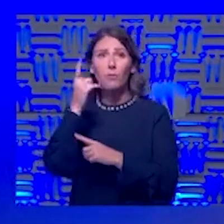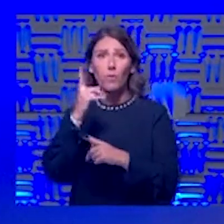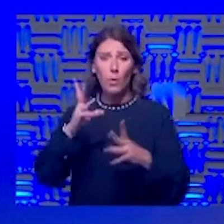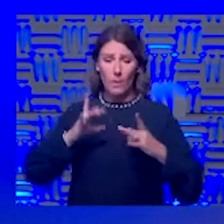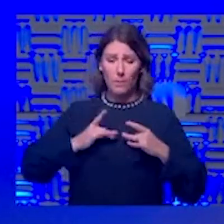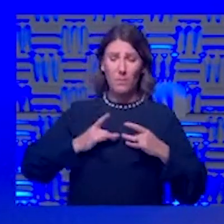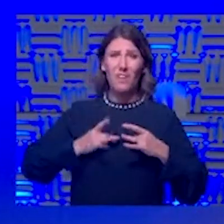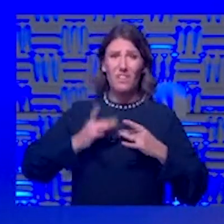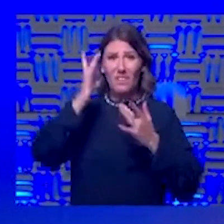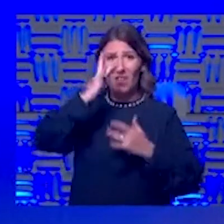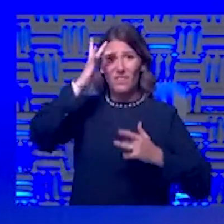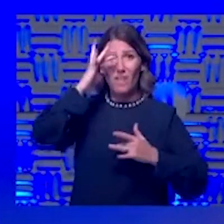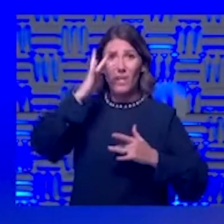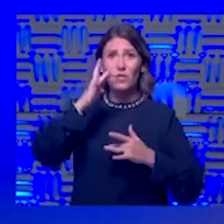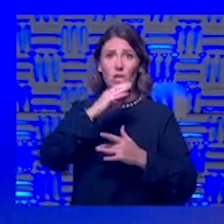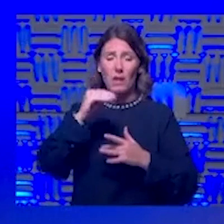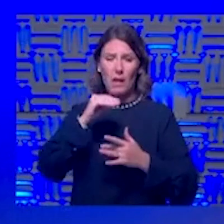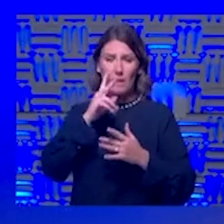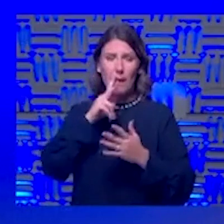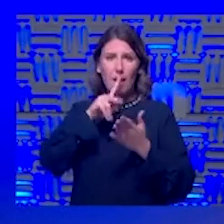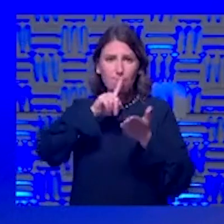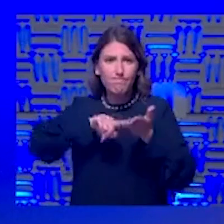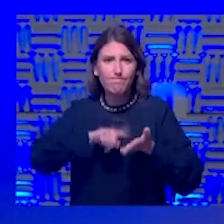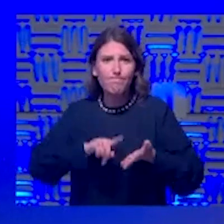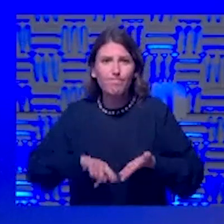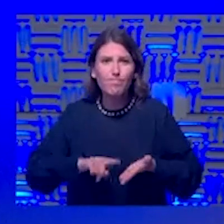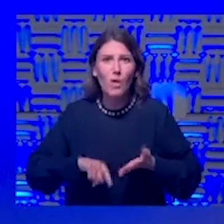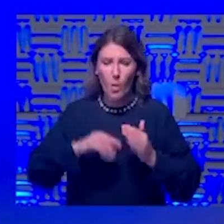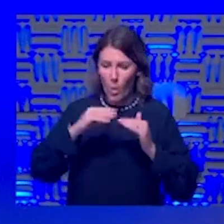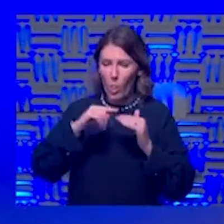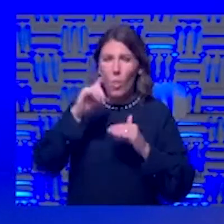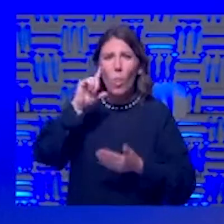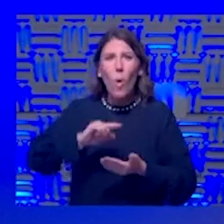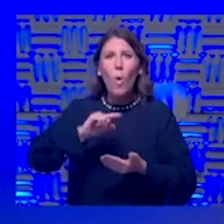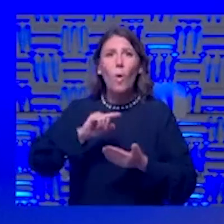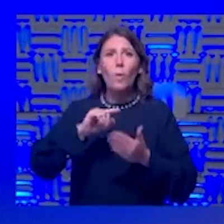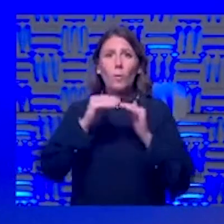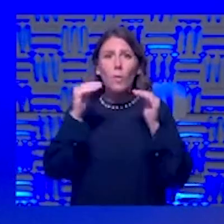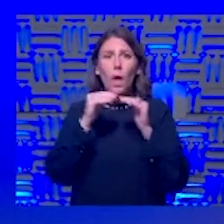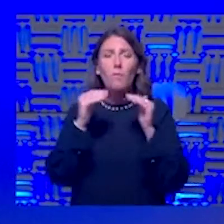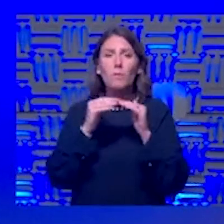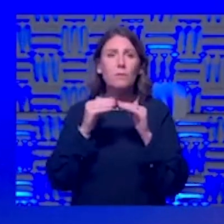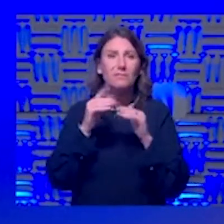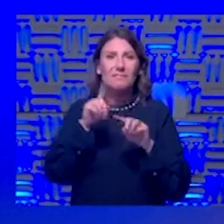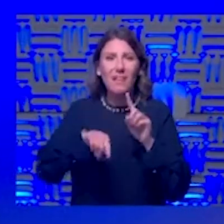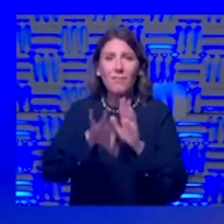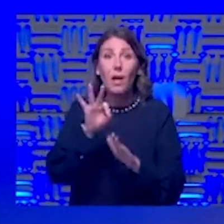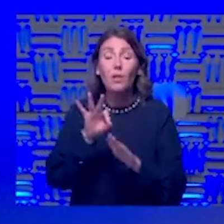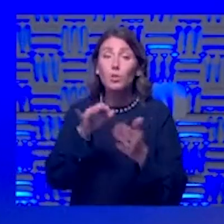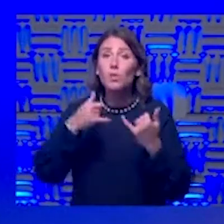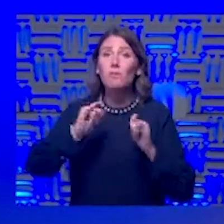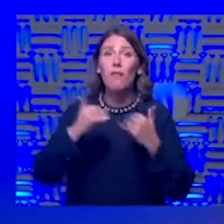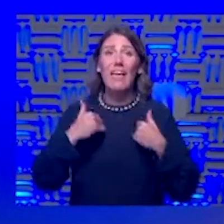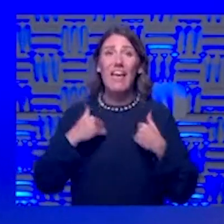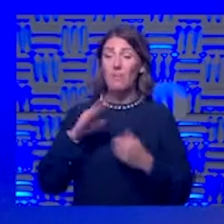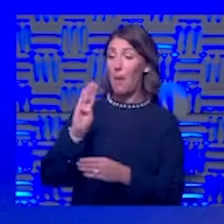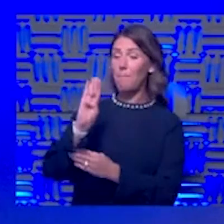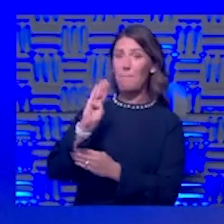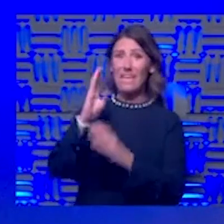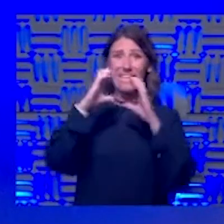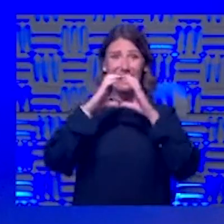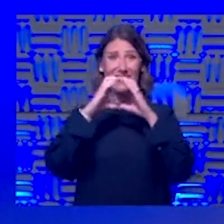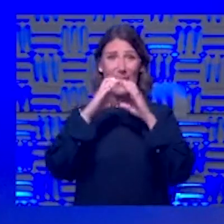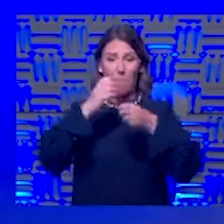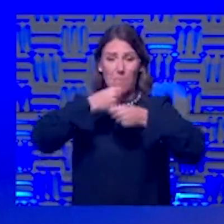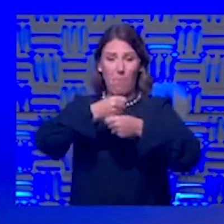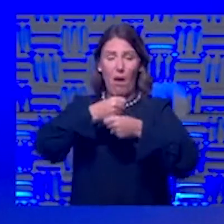and look for antibodies and I have low levels or can't detect it, you still have memory B cells making those antibodies. So what is